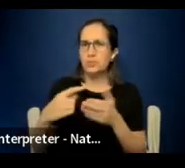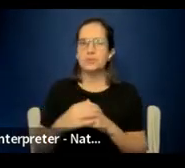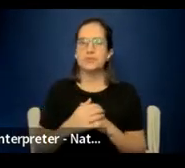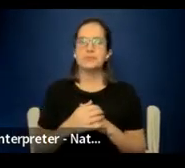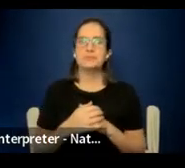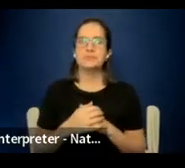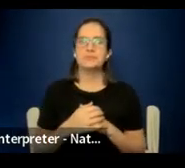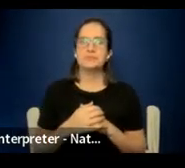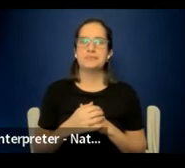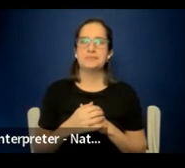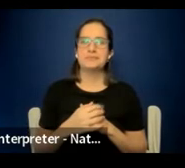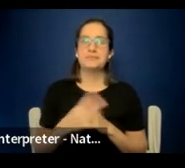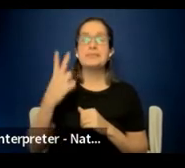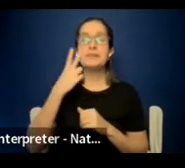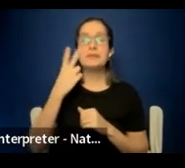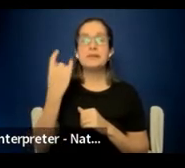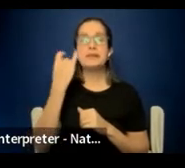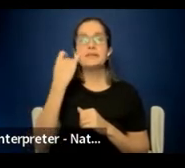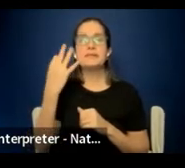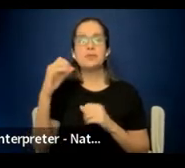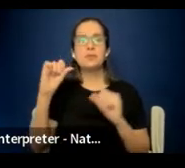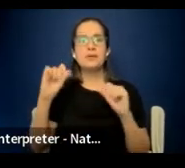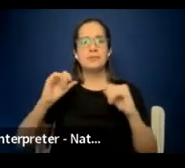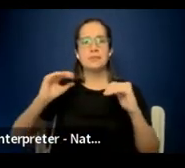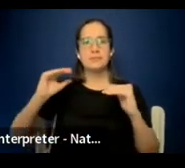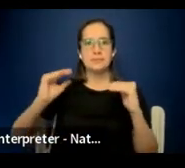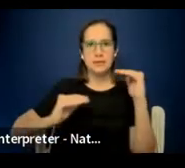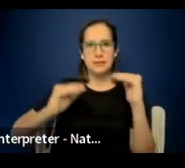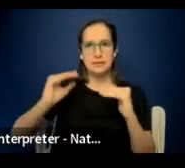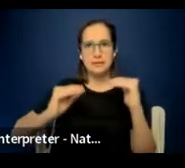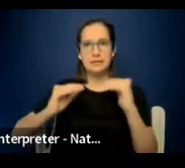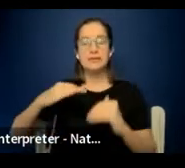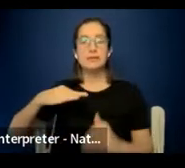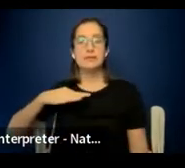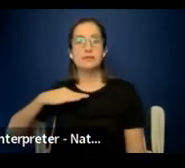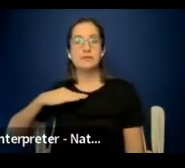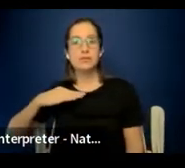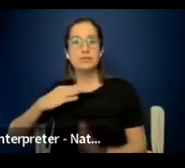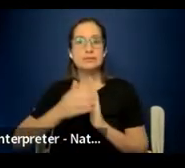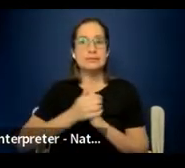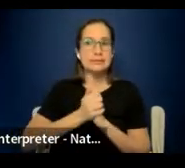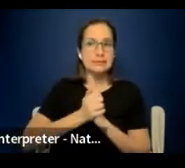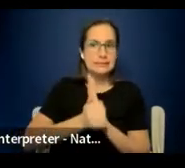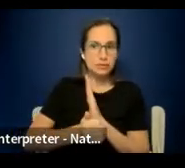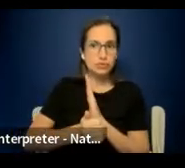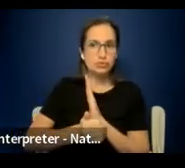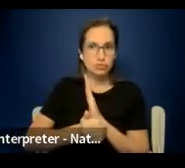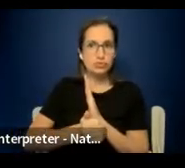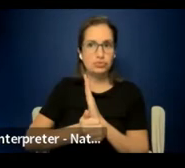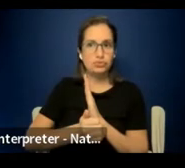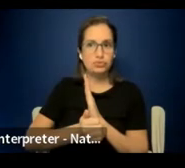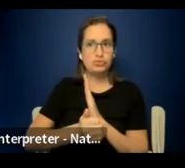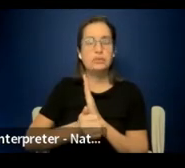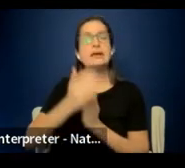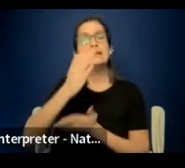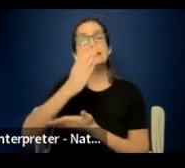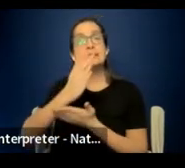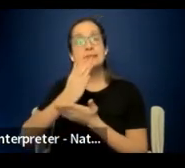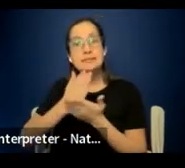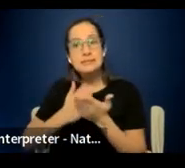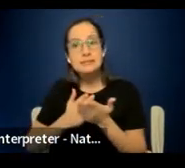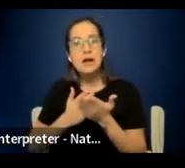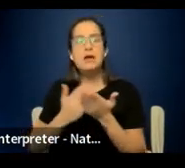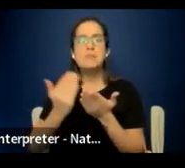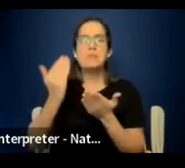talents. You know, there's sort of more conventional volunteer activities. And then I'm sure that, you know, most of you